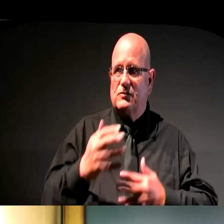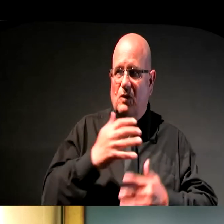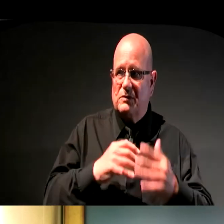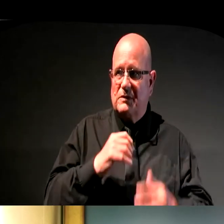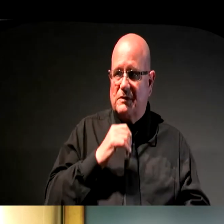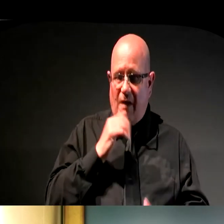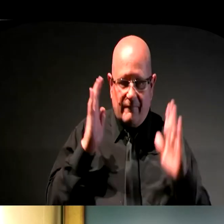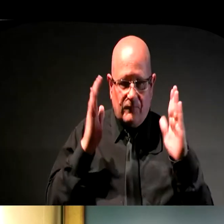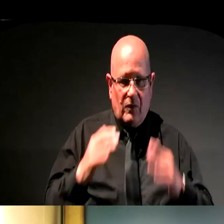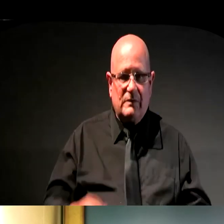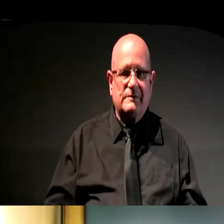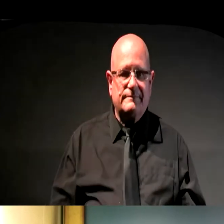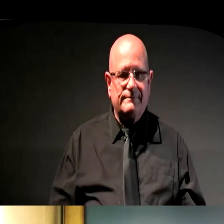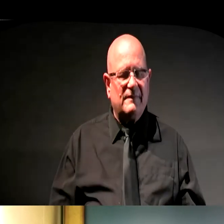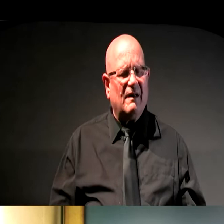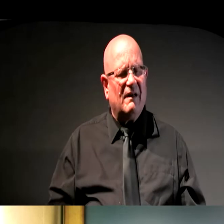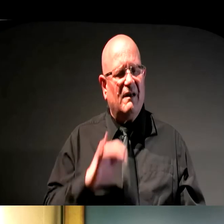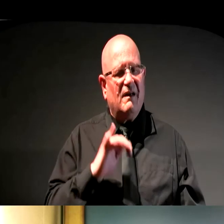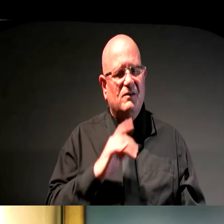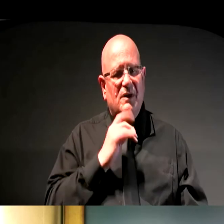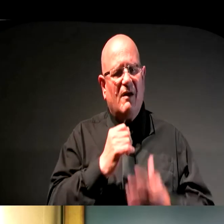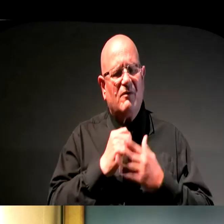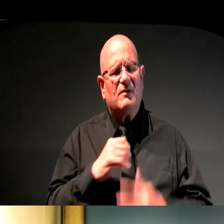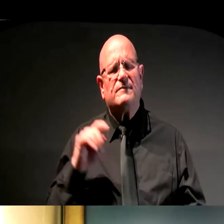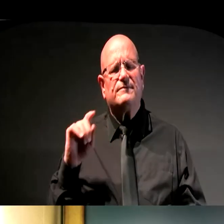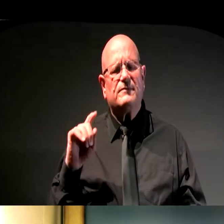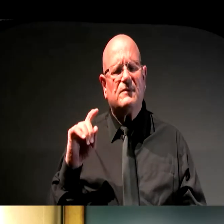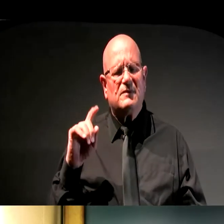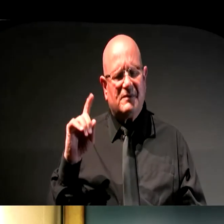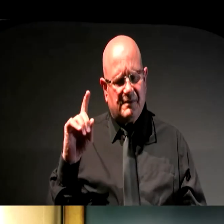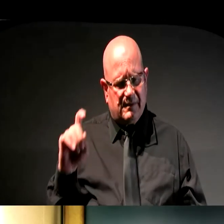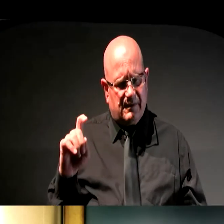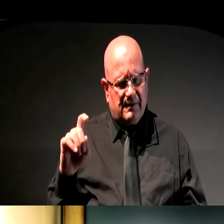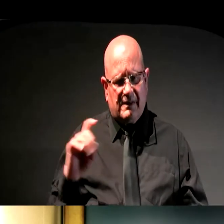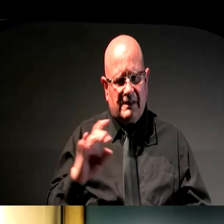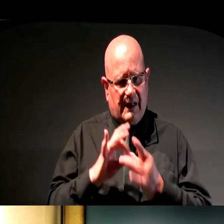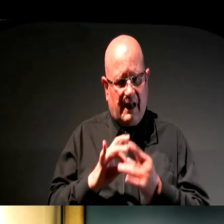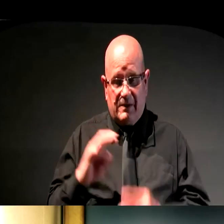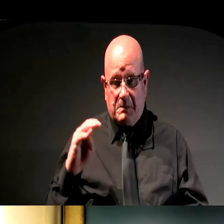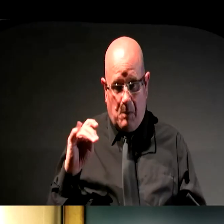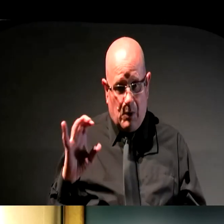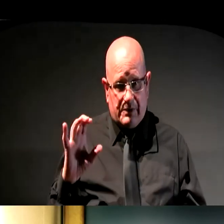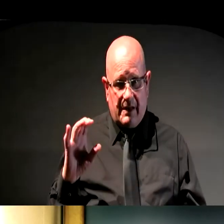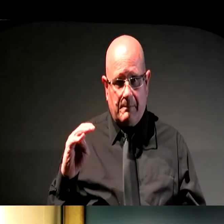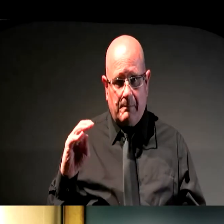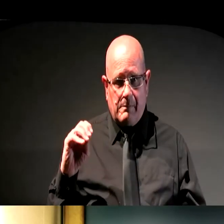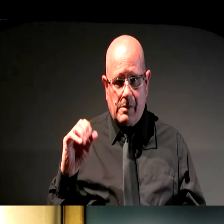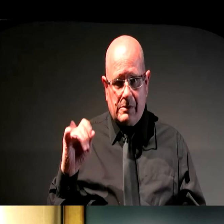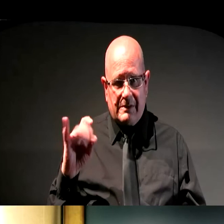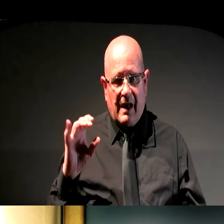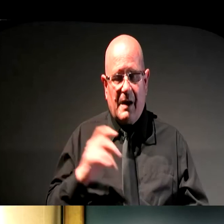change. That's really helpful. Michelle, if someone wanted to get connected to the Mosaic program, whether as a potential